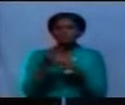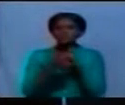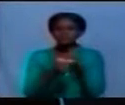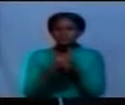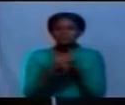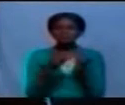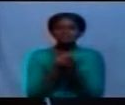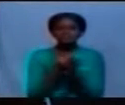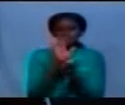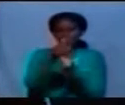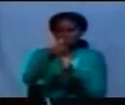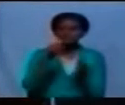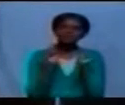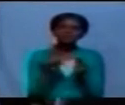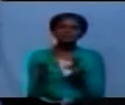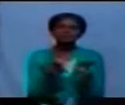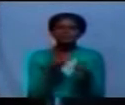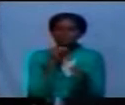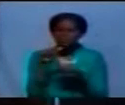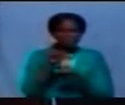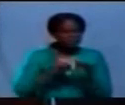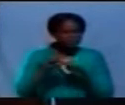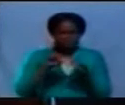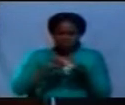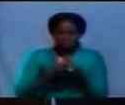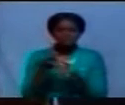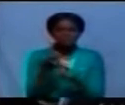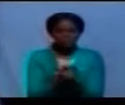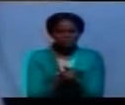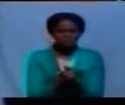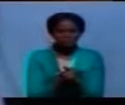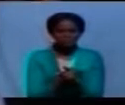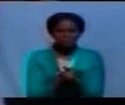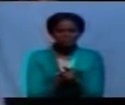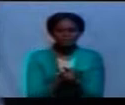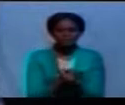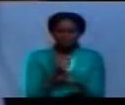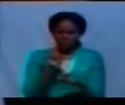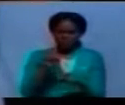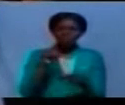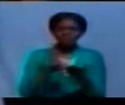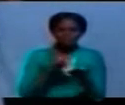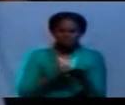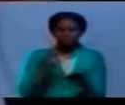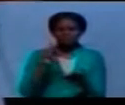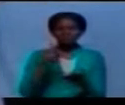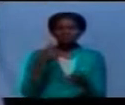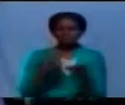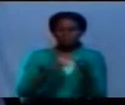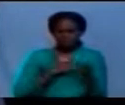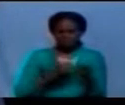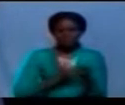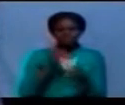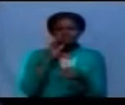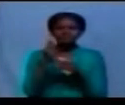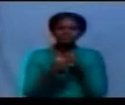And I think you can do that. So it's not about starting from, I need 1 million kwacha, that's when I will save. No, it is about,